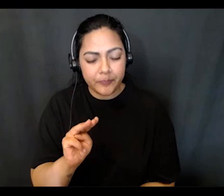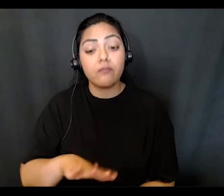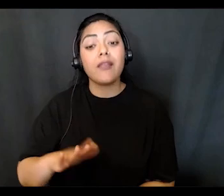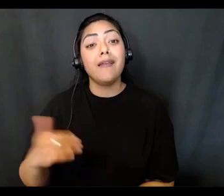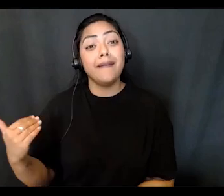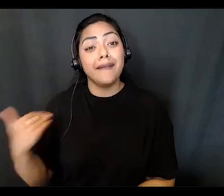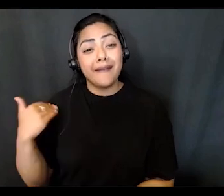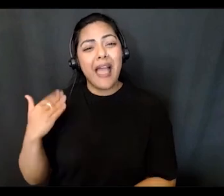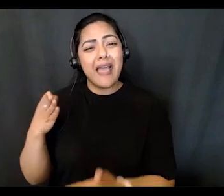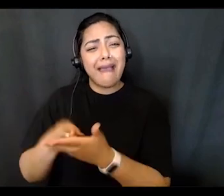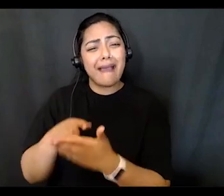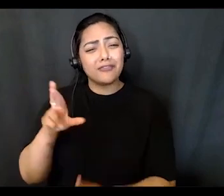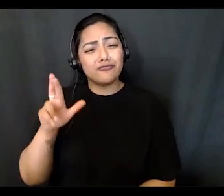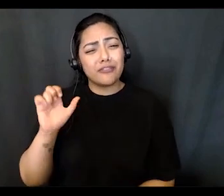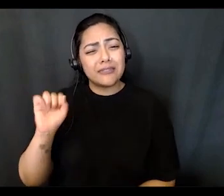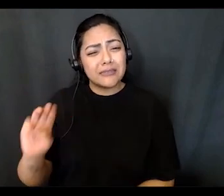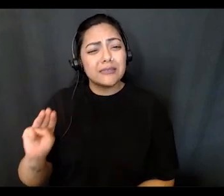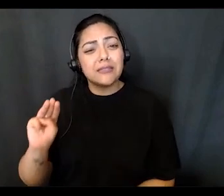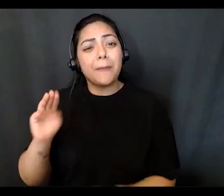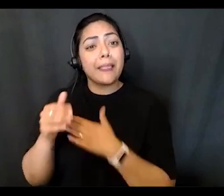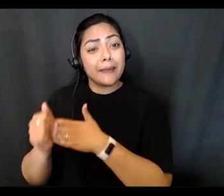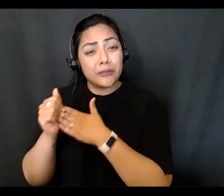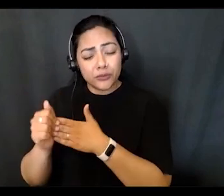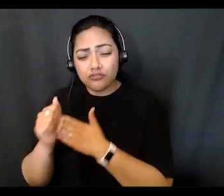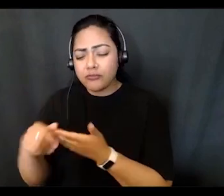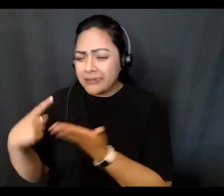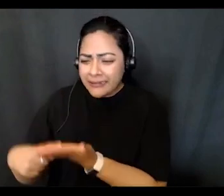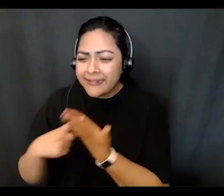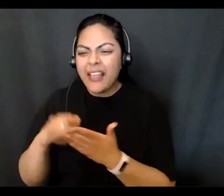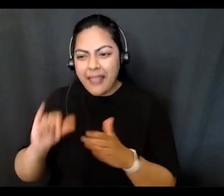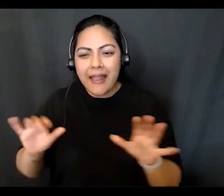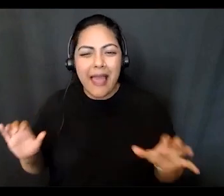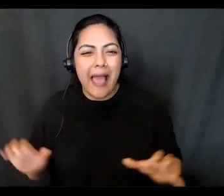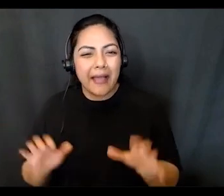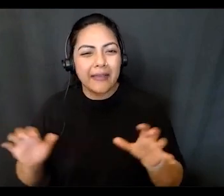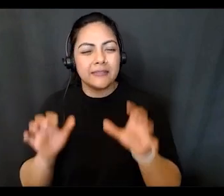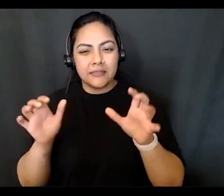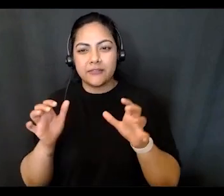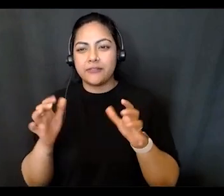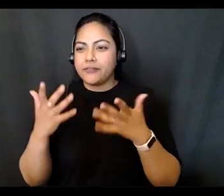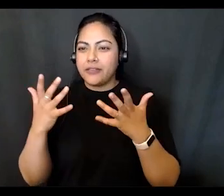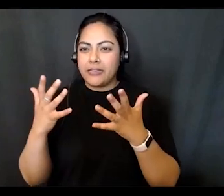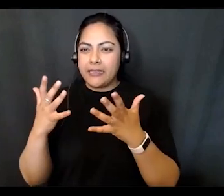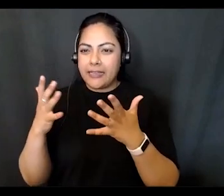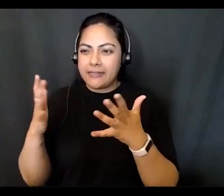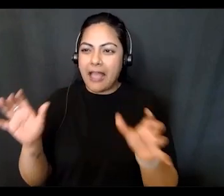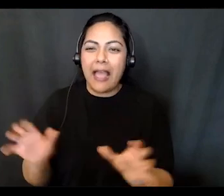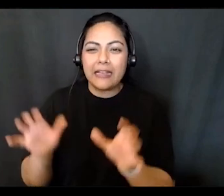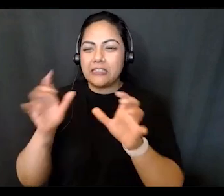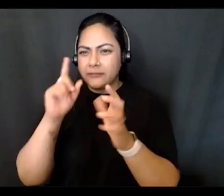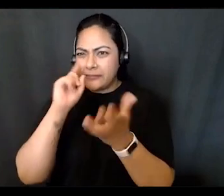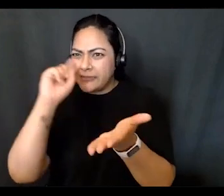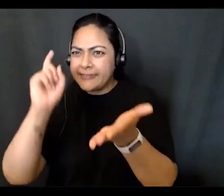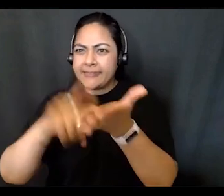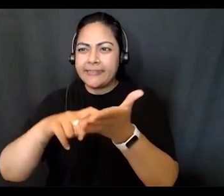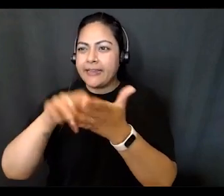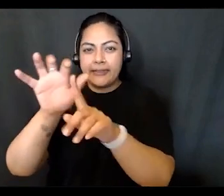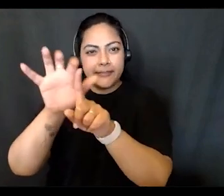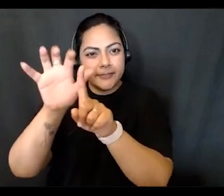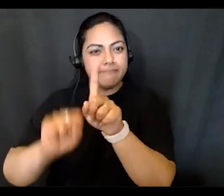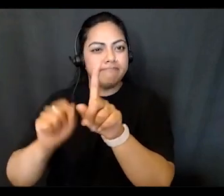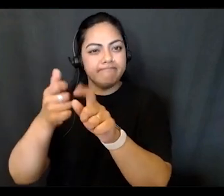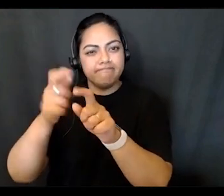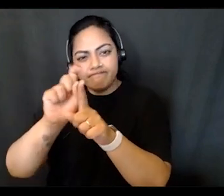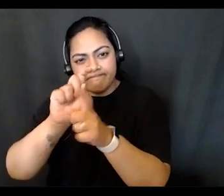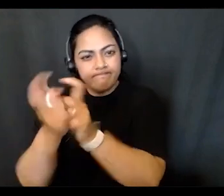is action, to take an active step, to actively interrupt something. That racism is commonplace. Again,